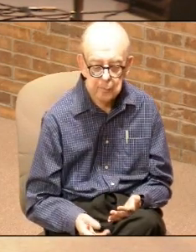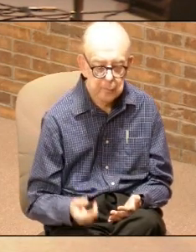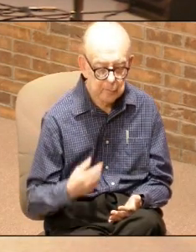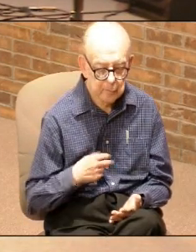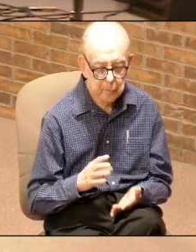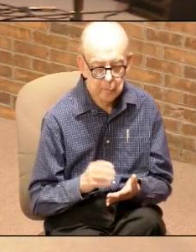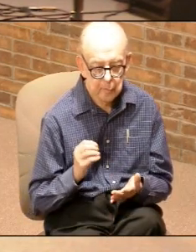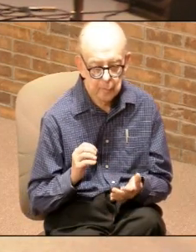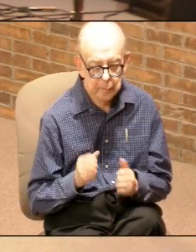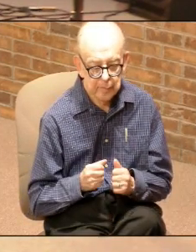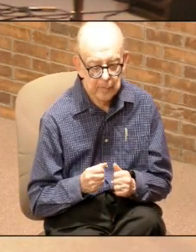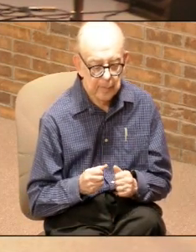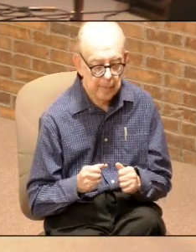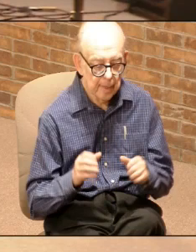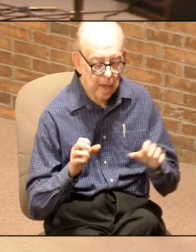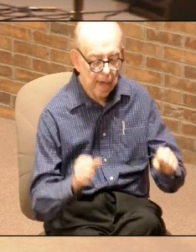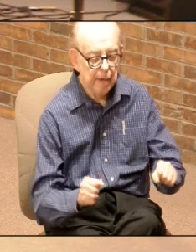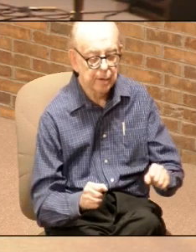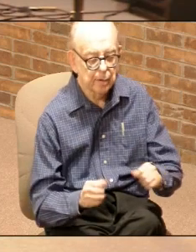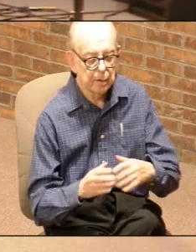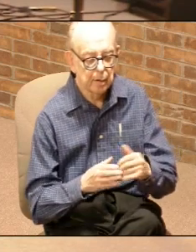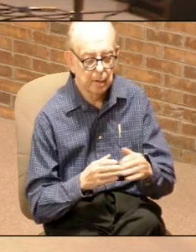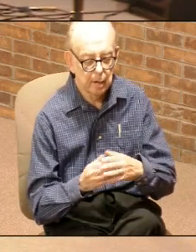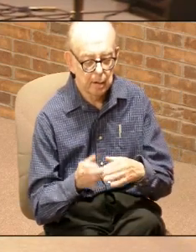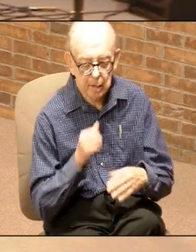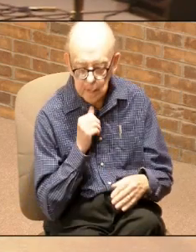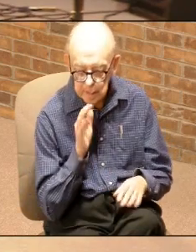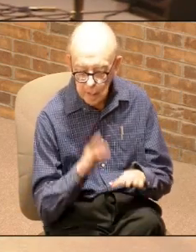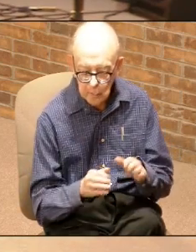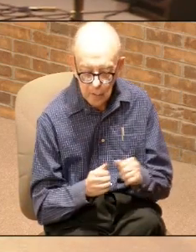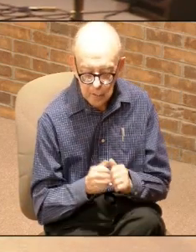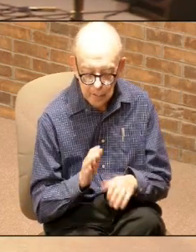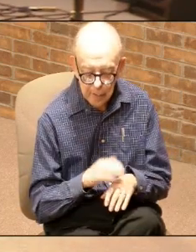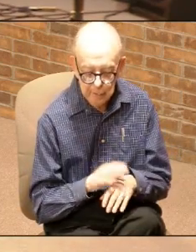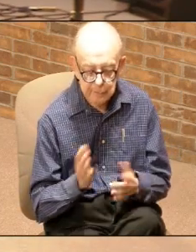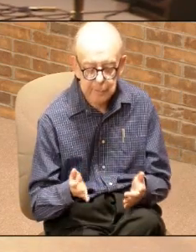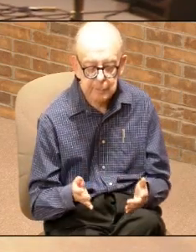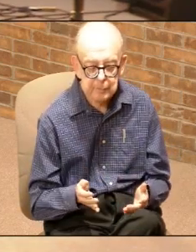I learned how to hang on to the building and not walk on that side.